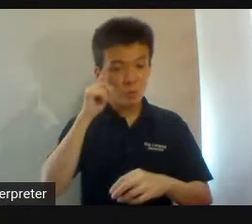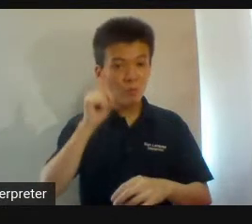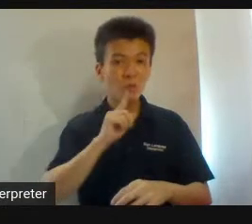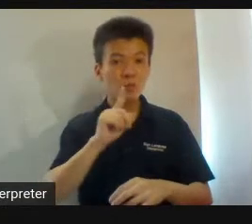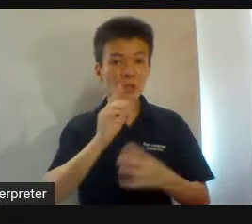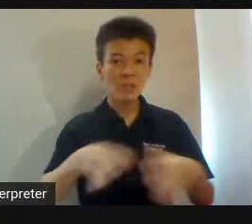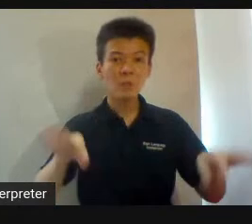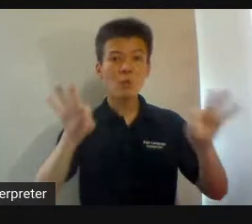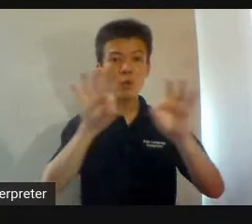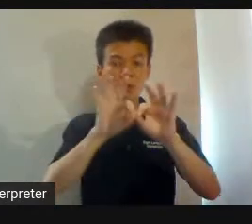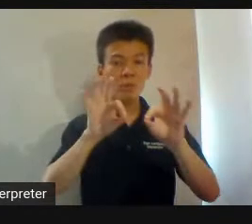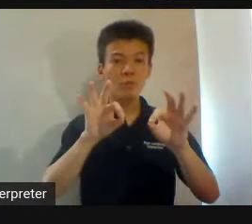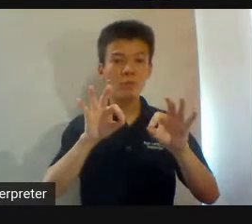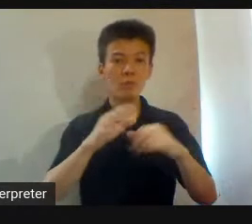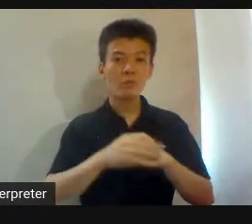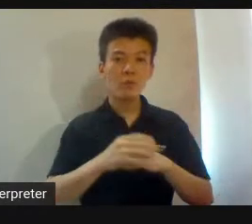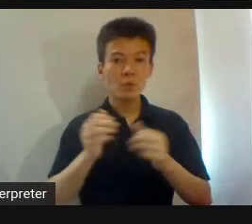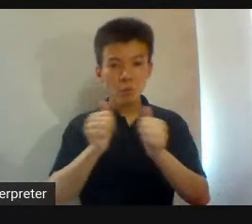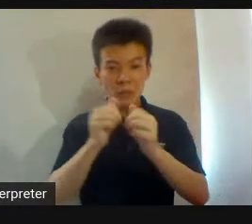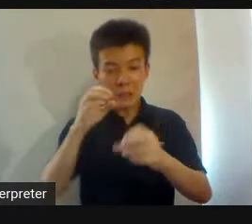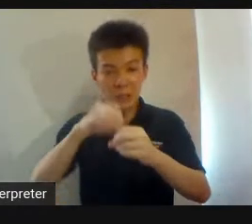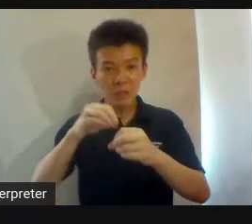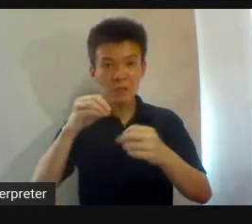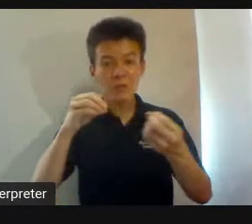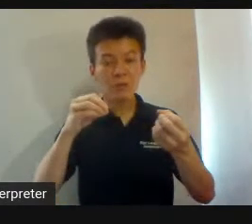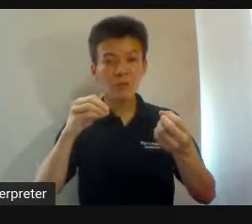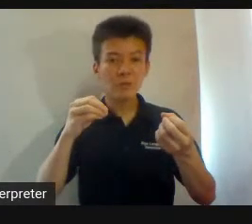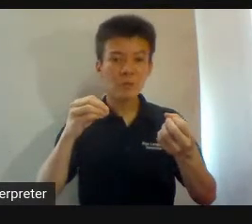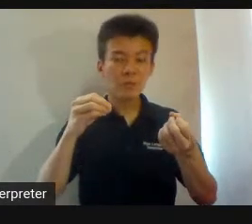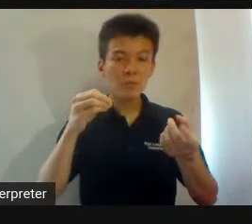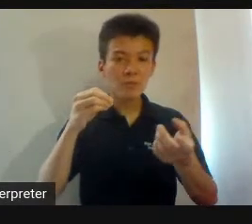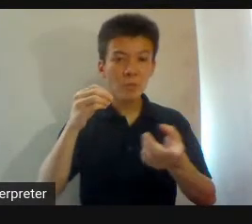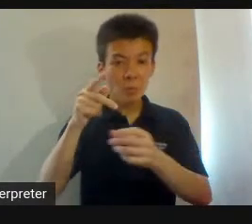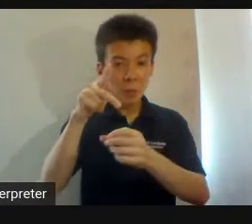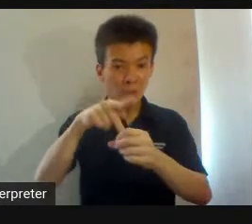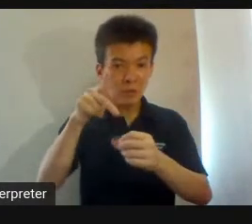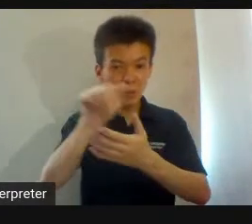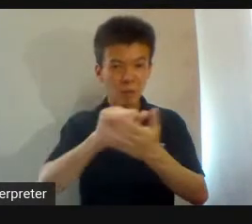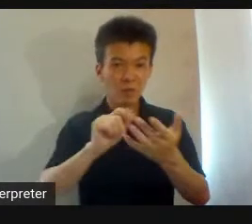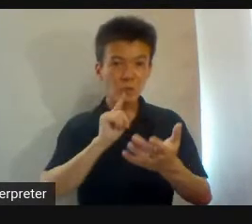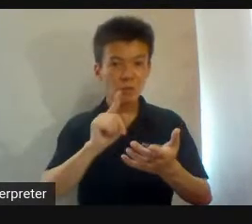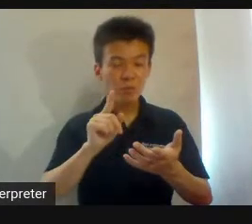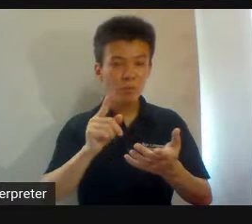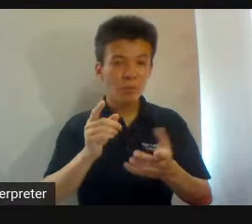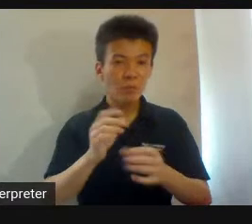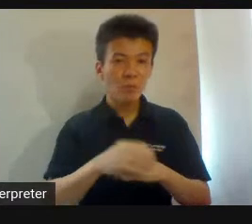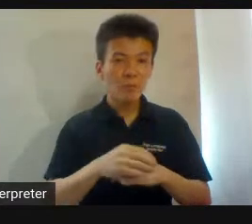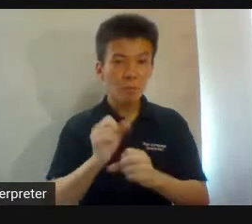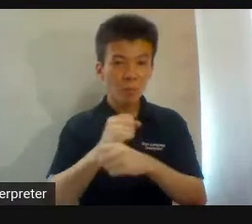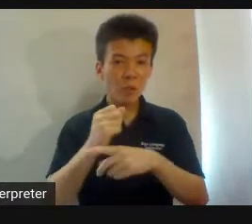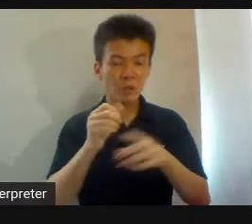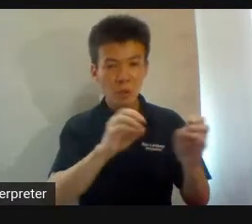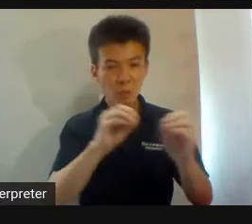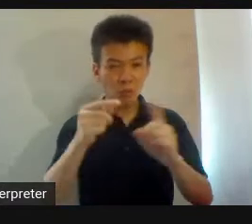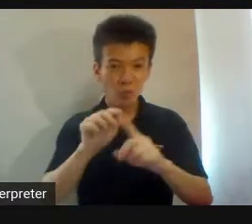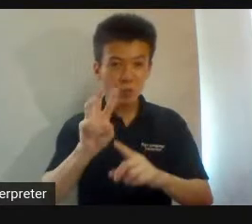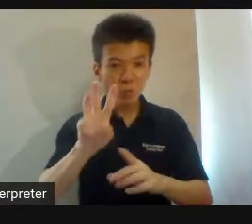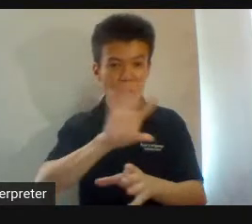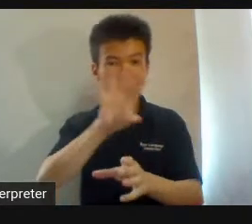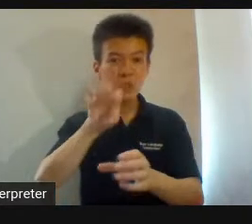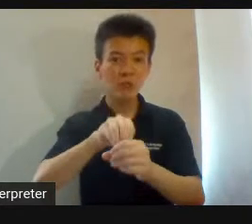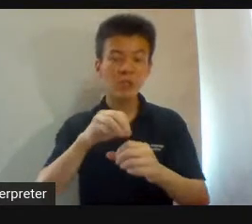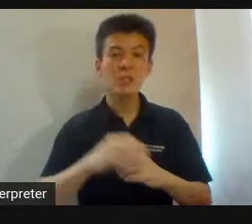that within the role of theatre arts and participatory arts, that we really genuinely make a move towards